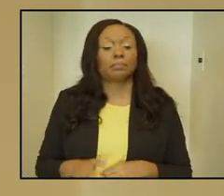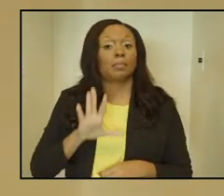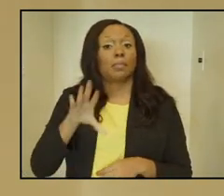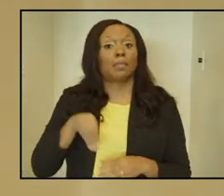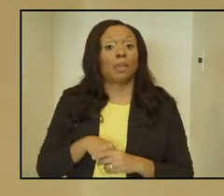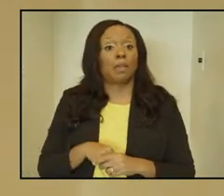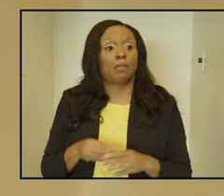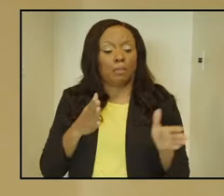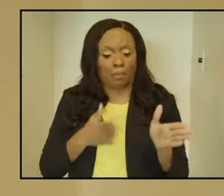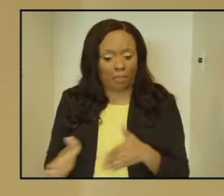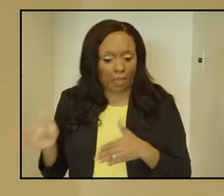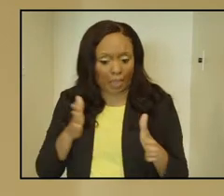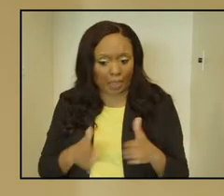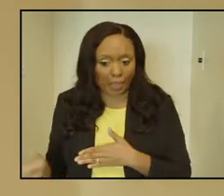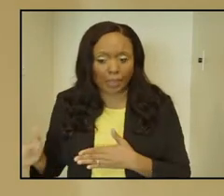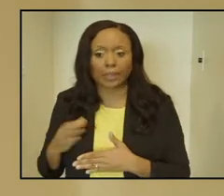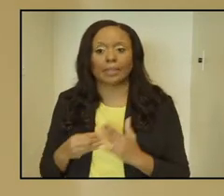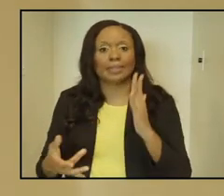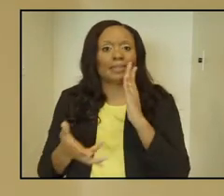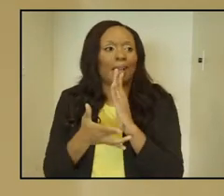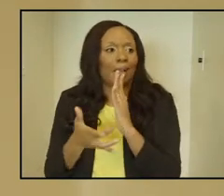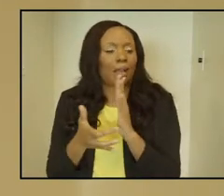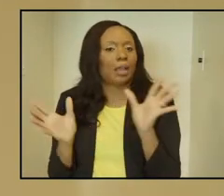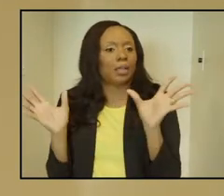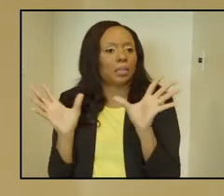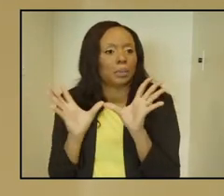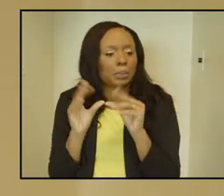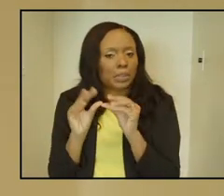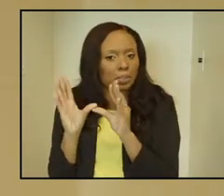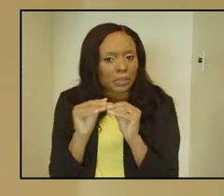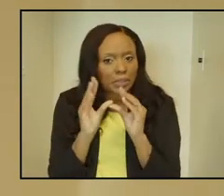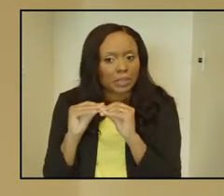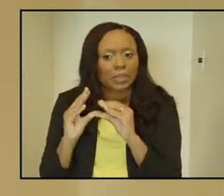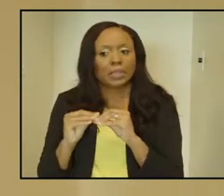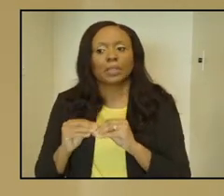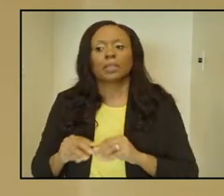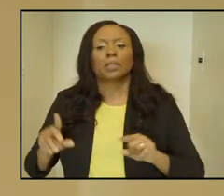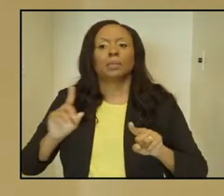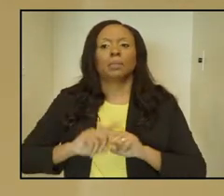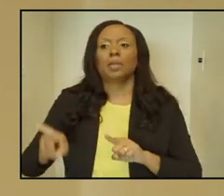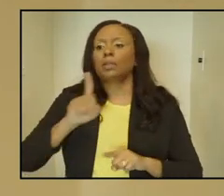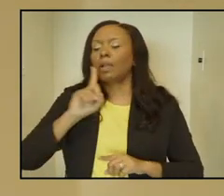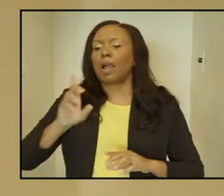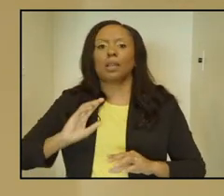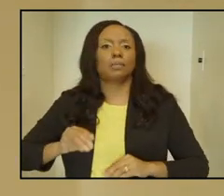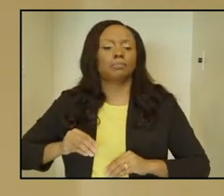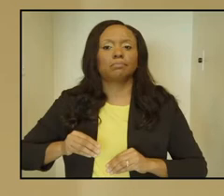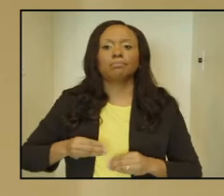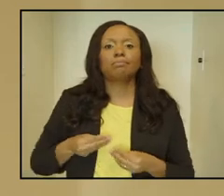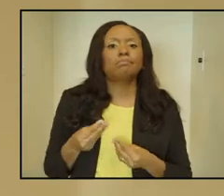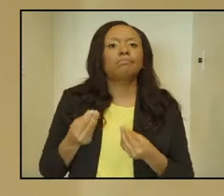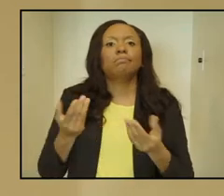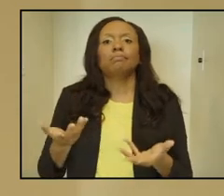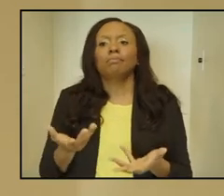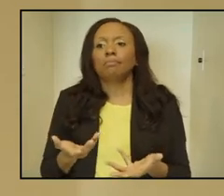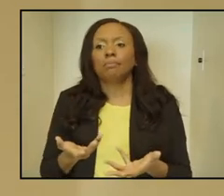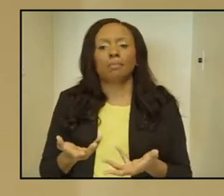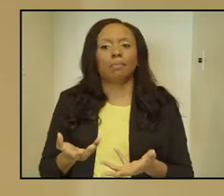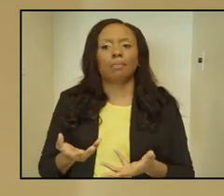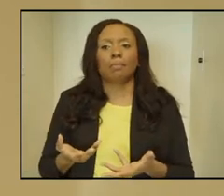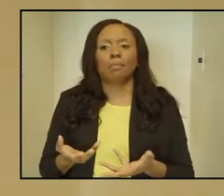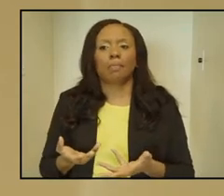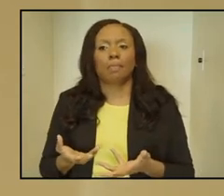design and in the technical meetings, but they made significant contributions, especially when we embarked on our first